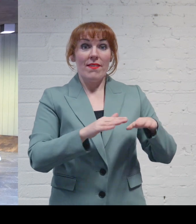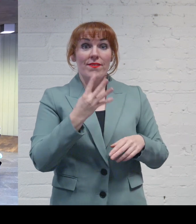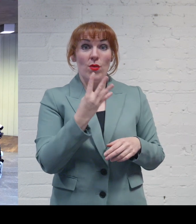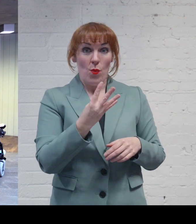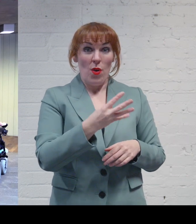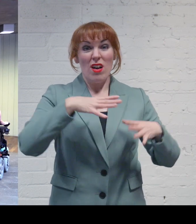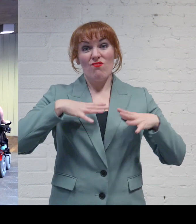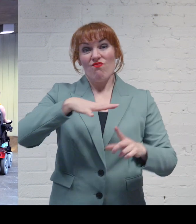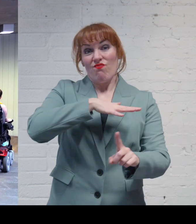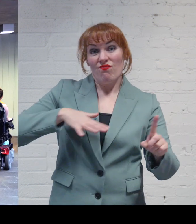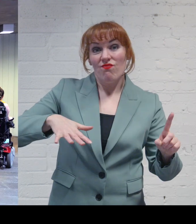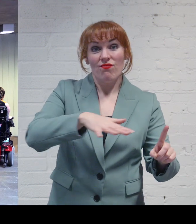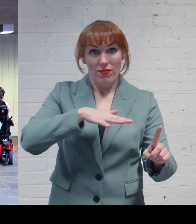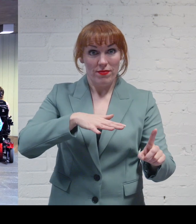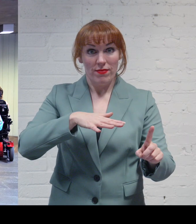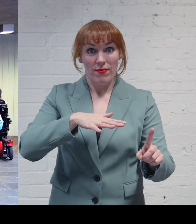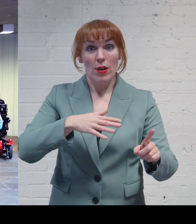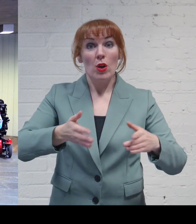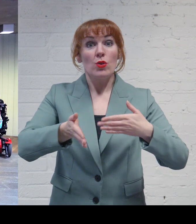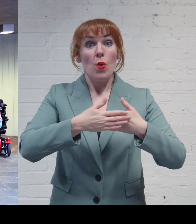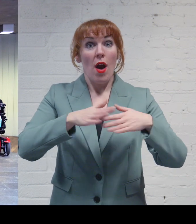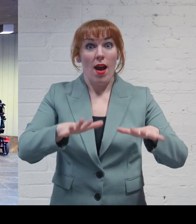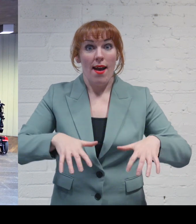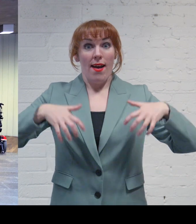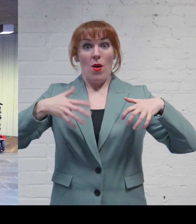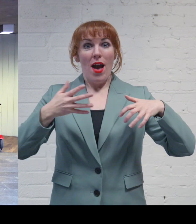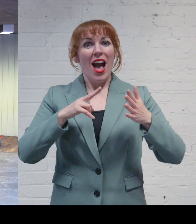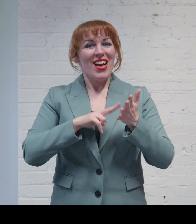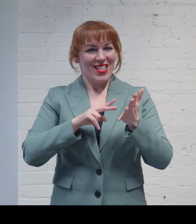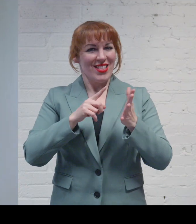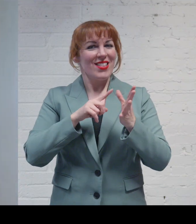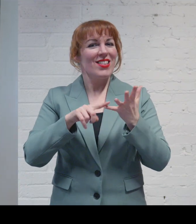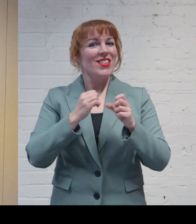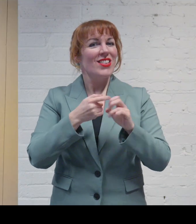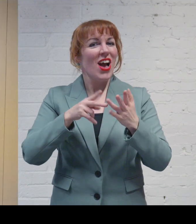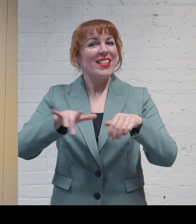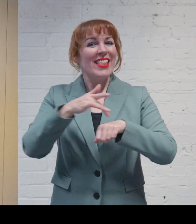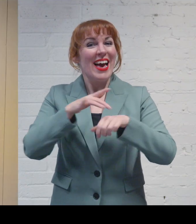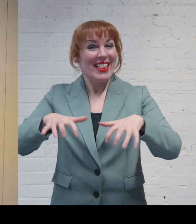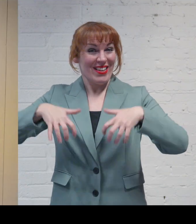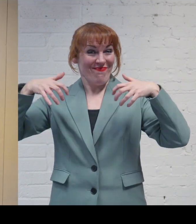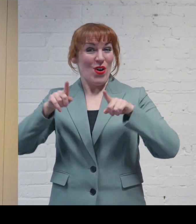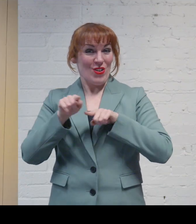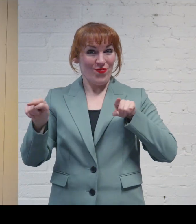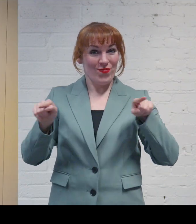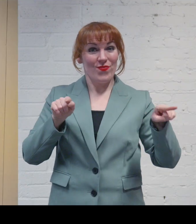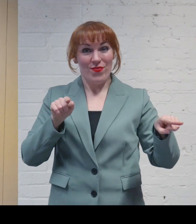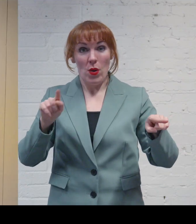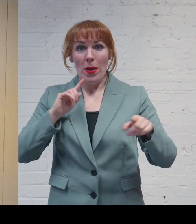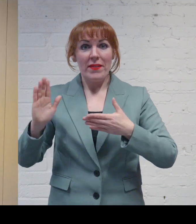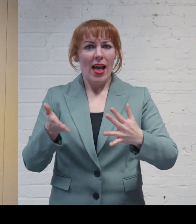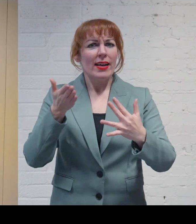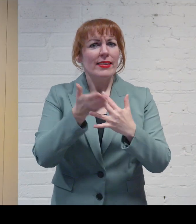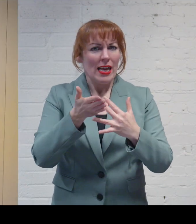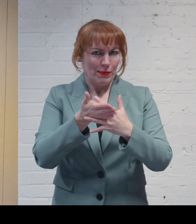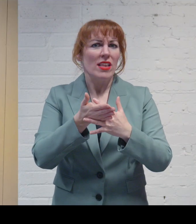Back out in the level 4 foyer area, you will find the door to the upper level of the Norton Studio. This will provide access to the upper seating of